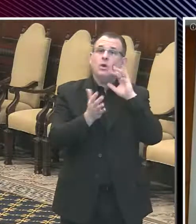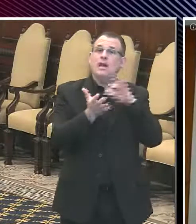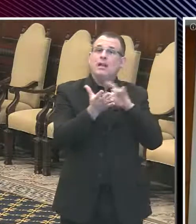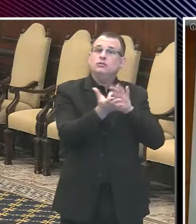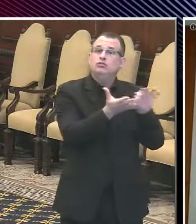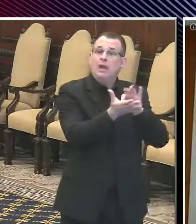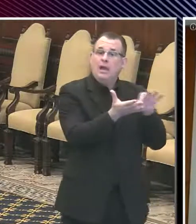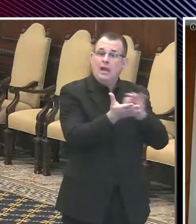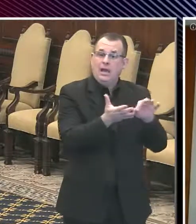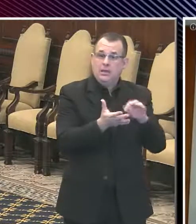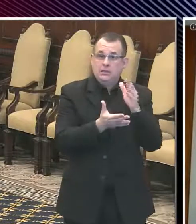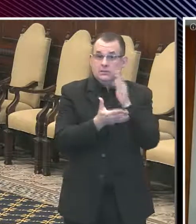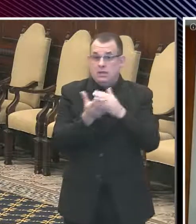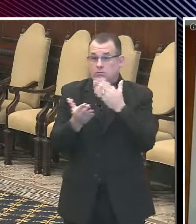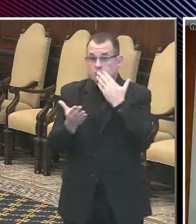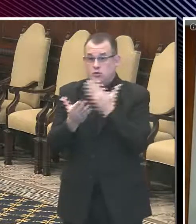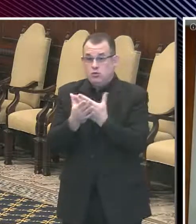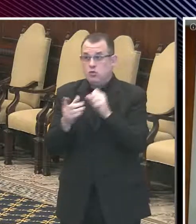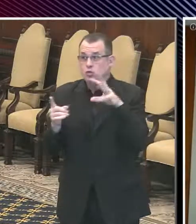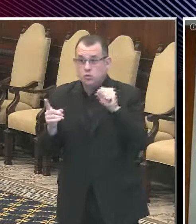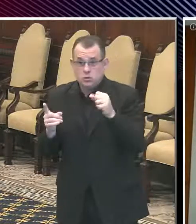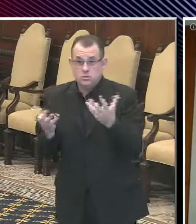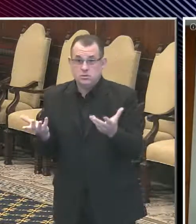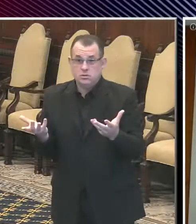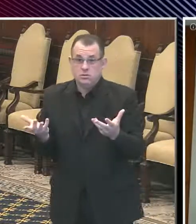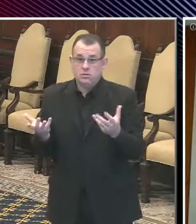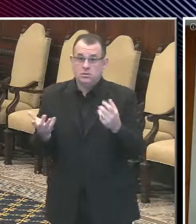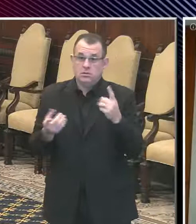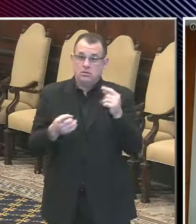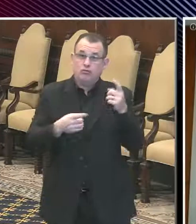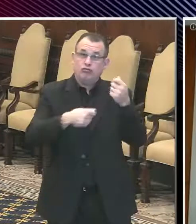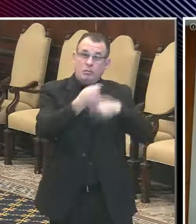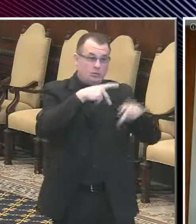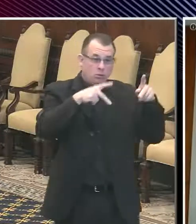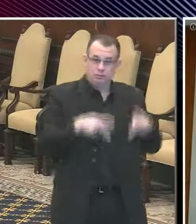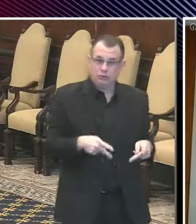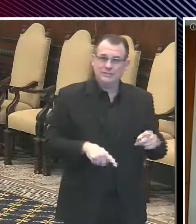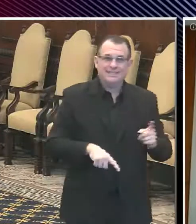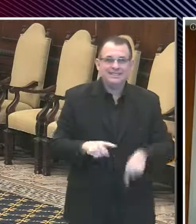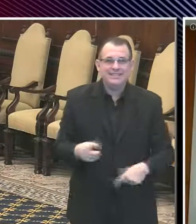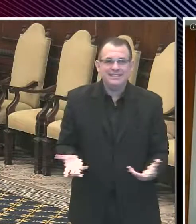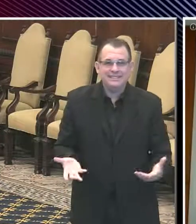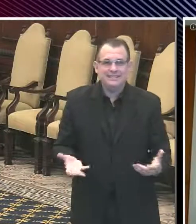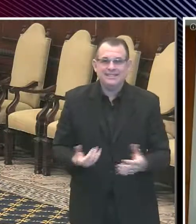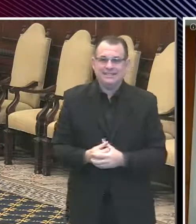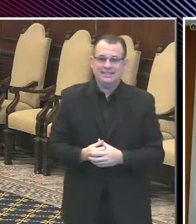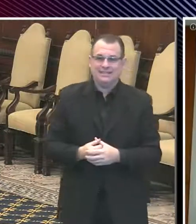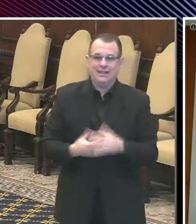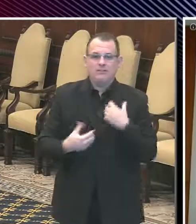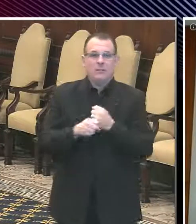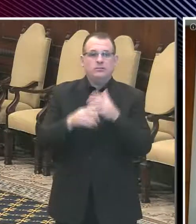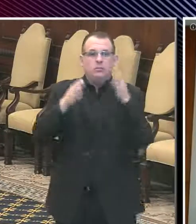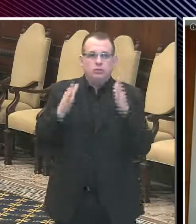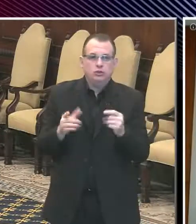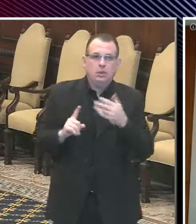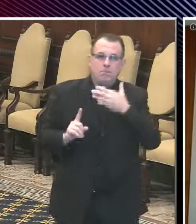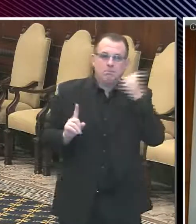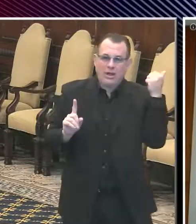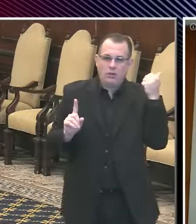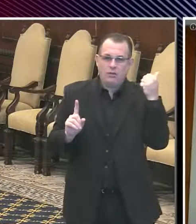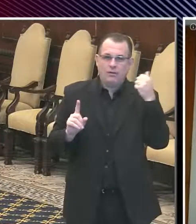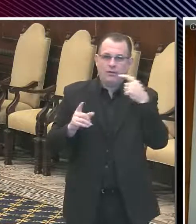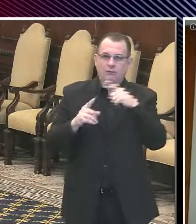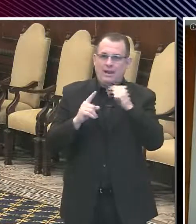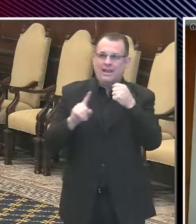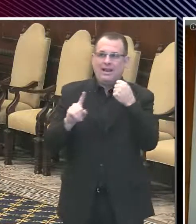tools. None of them are a replacement for people. They may make people more efficient and more effective. And so we're trying to come up with a plan now for how we